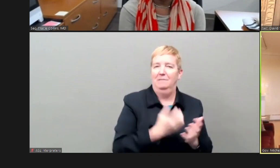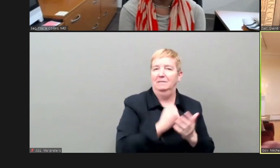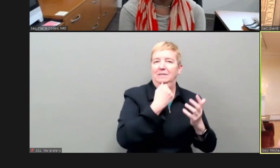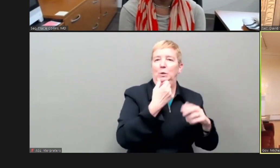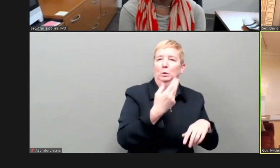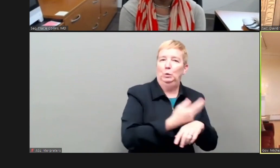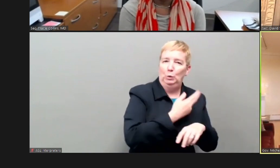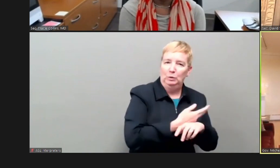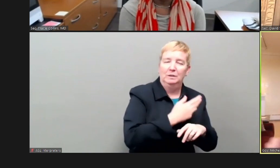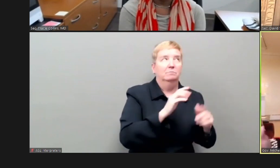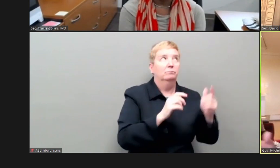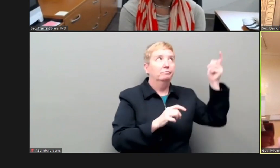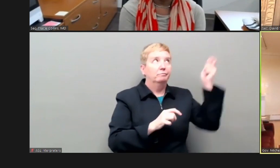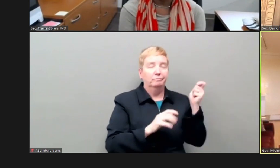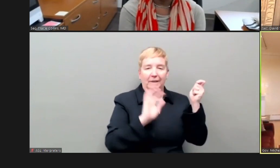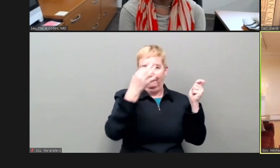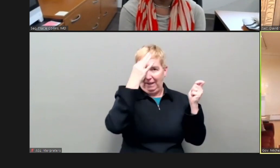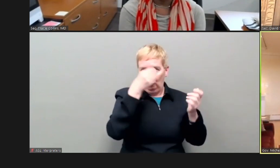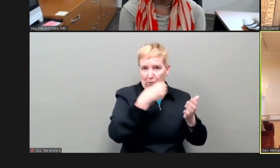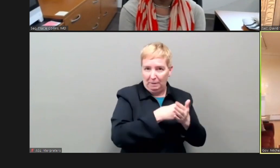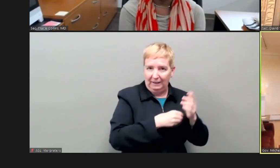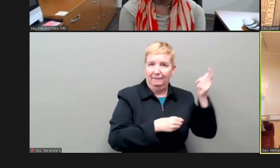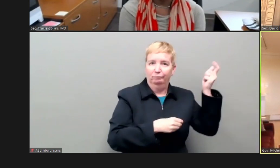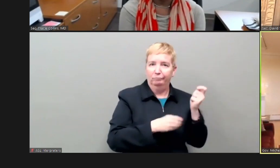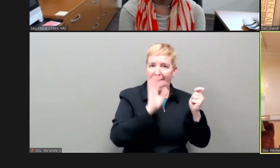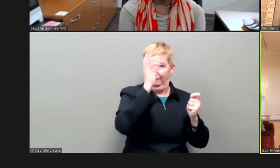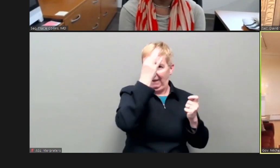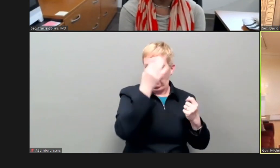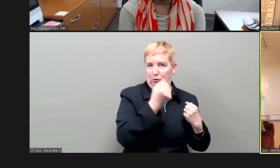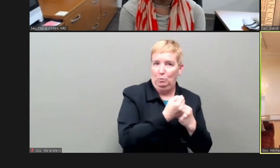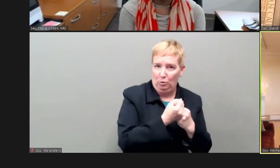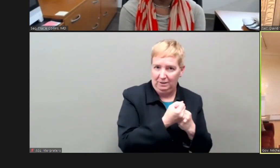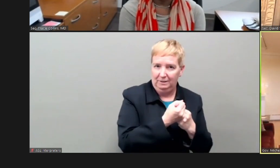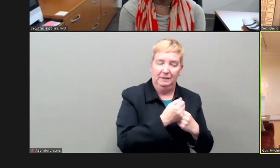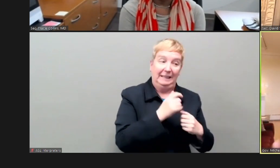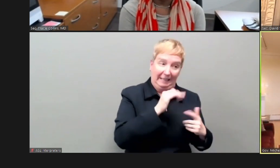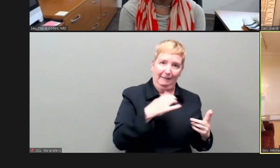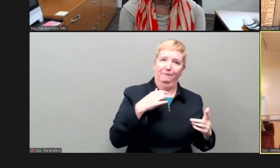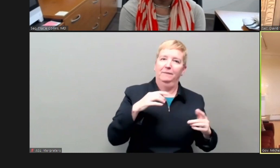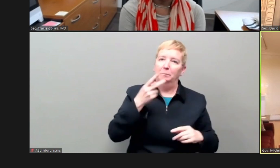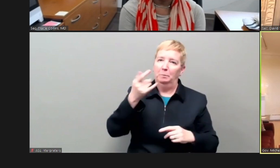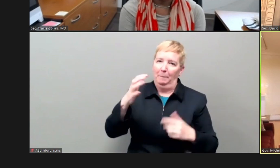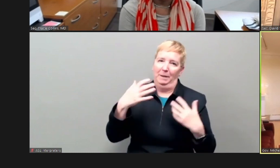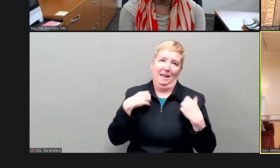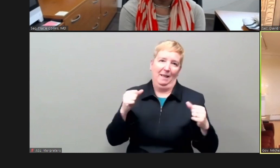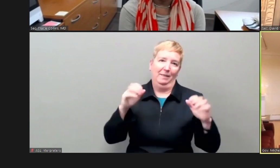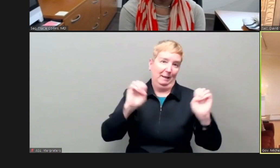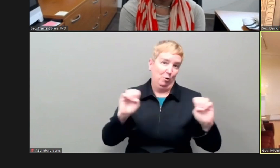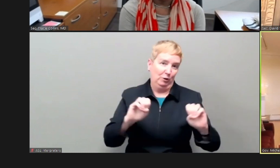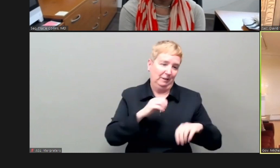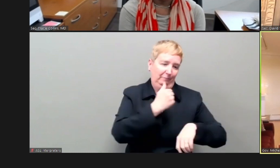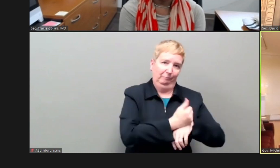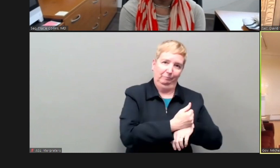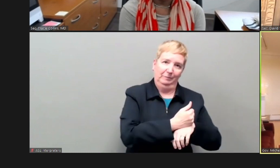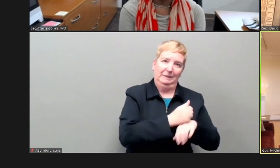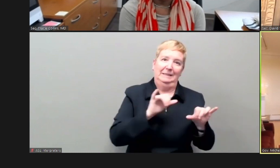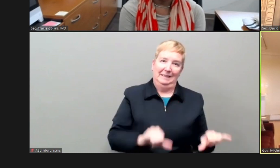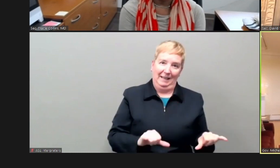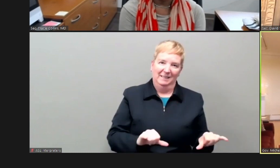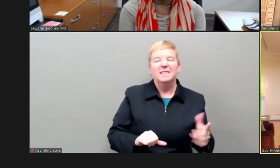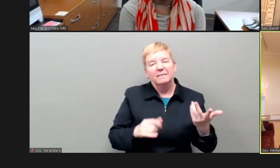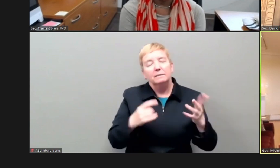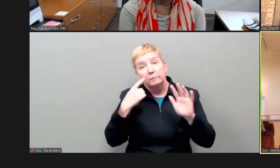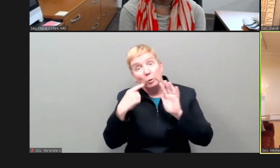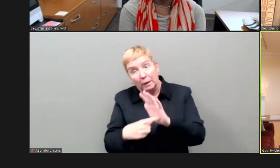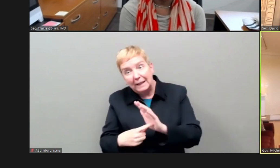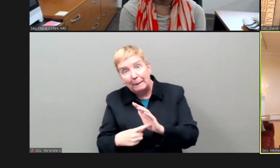draw down federal support and federal funds, not the least of which allow us to continue to provide vaccines, as an example,